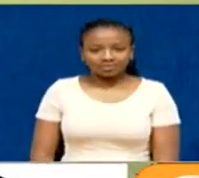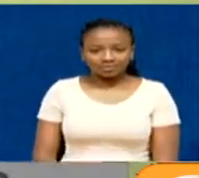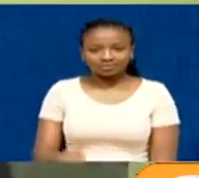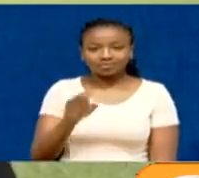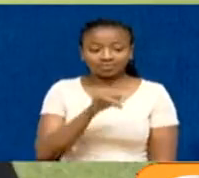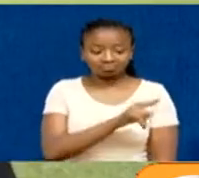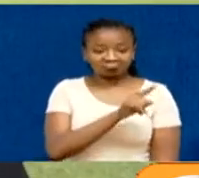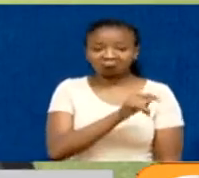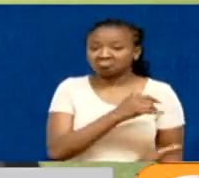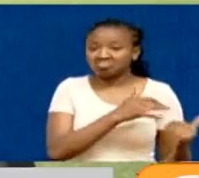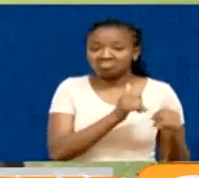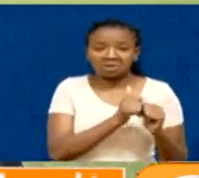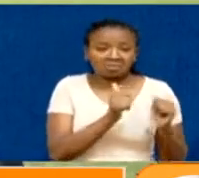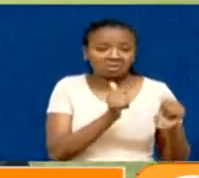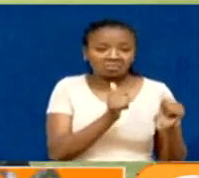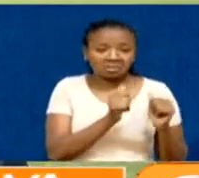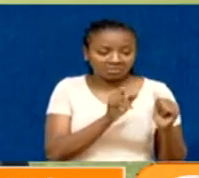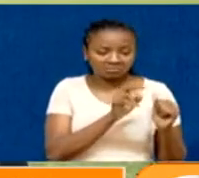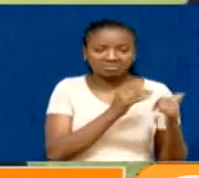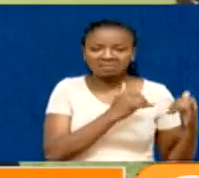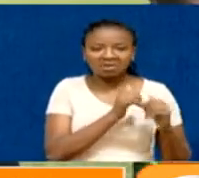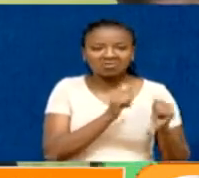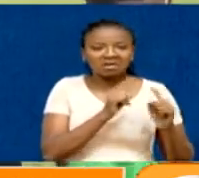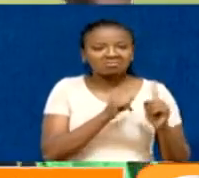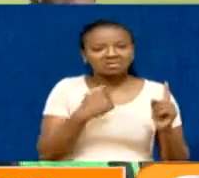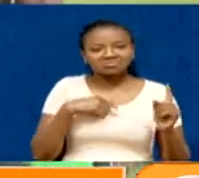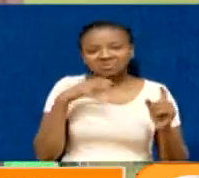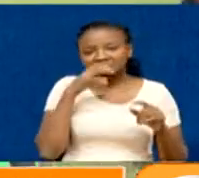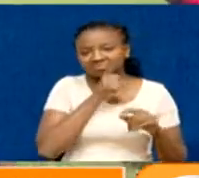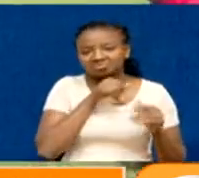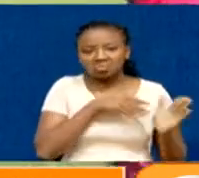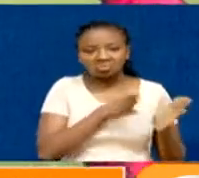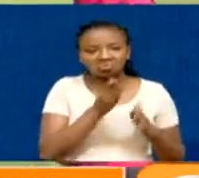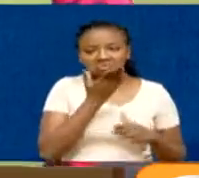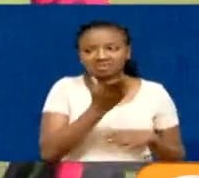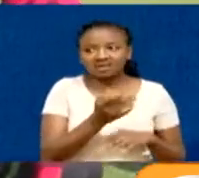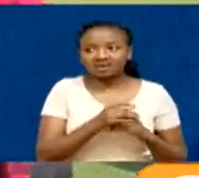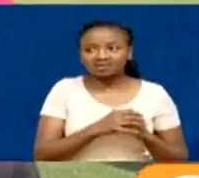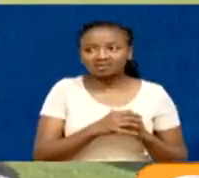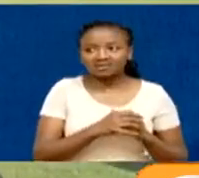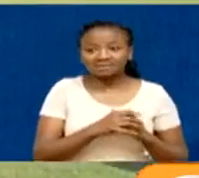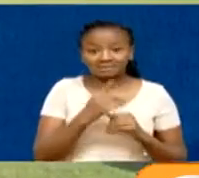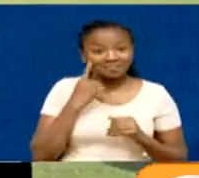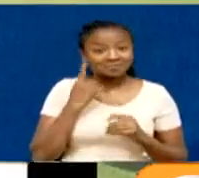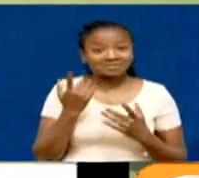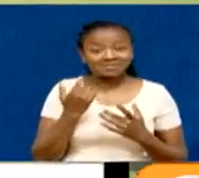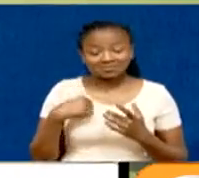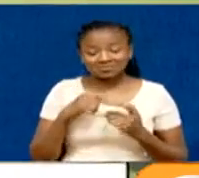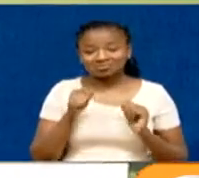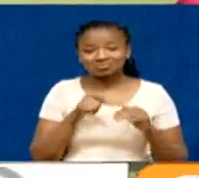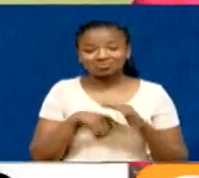Bidco played well. They also played very, very well. It's only that we got our chances because we would have conceded first. You saw the ball that they